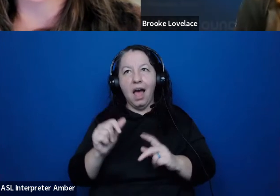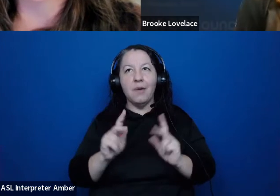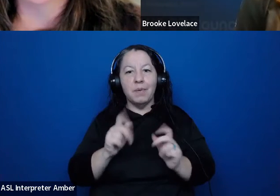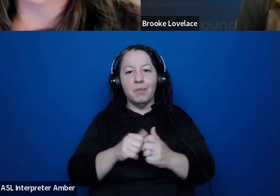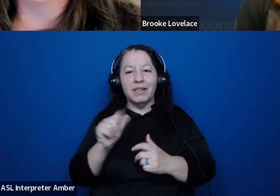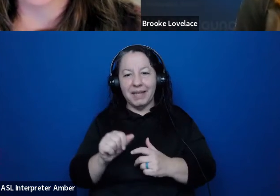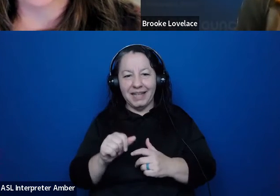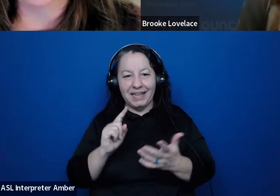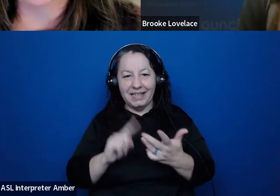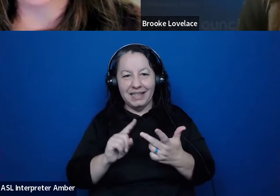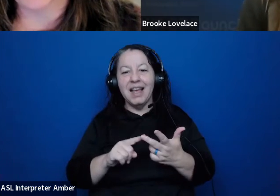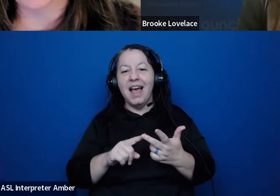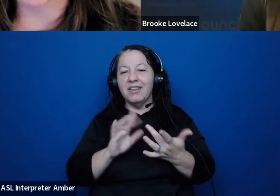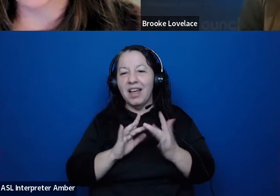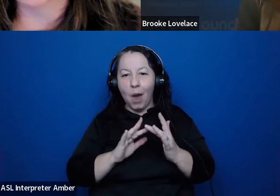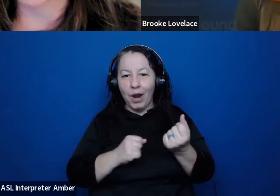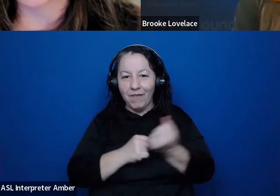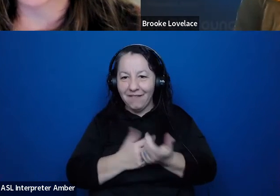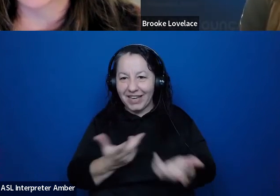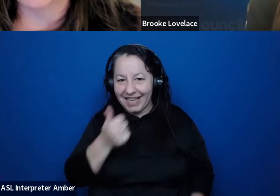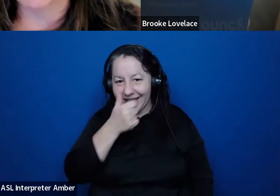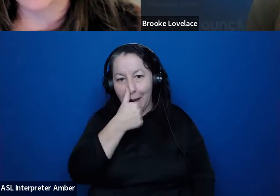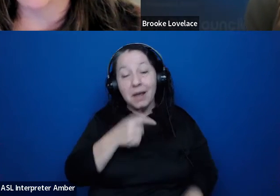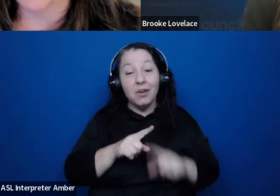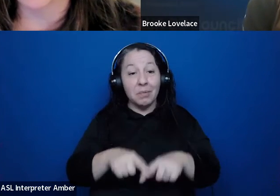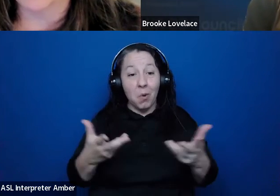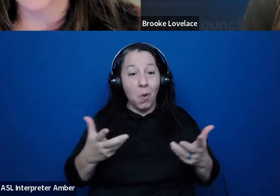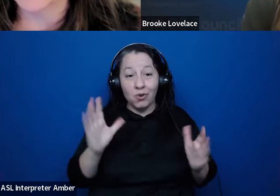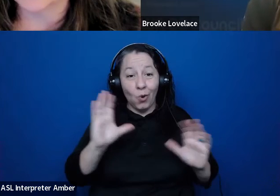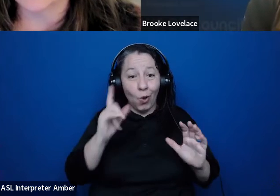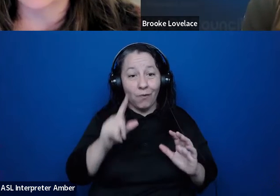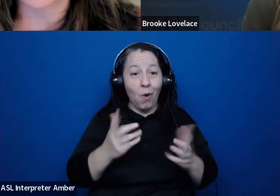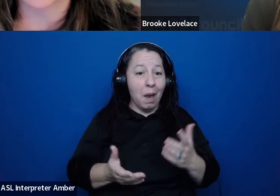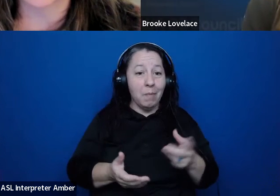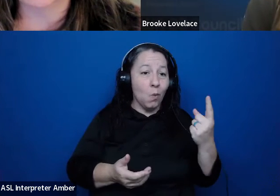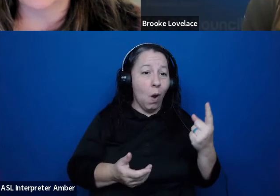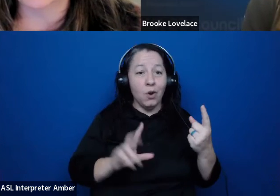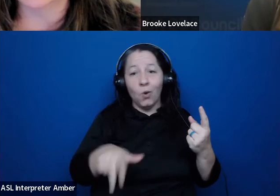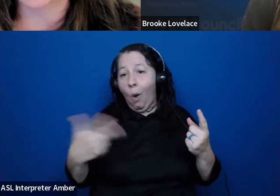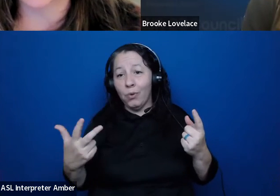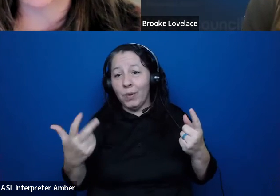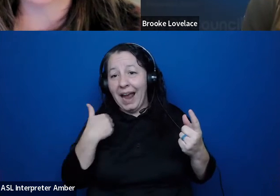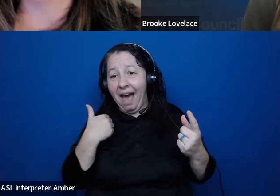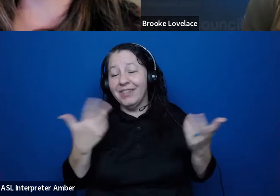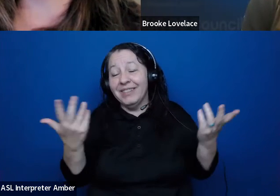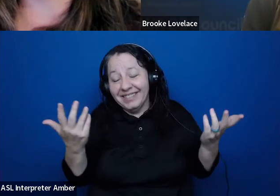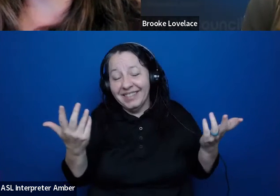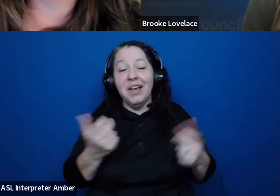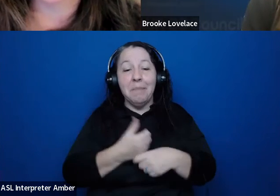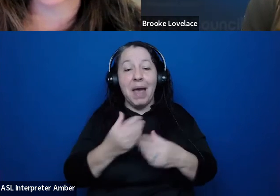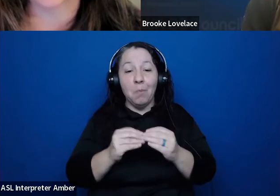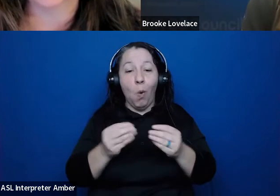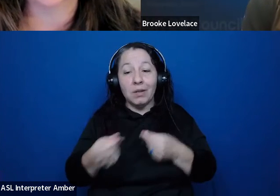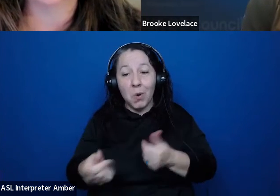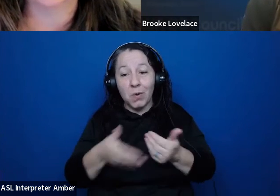advocates. And depending on what you were looking for, it might be on one or all of the sites. So to make it easier for everyone, we're all on